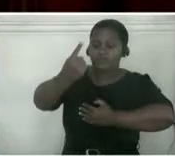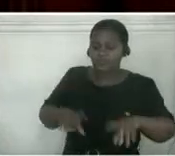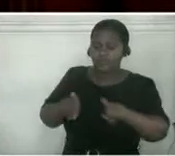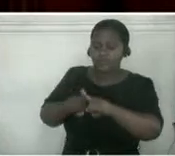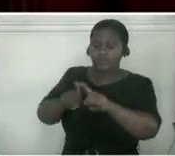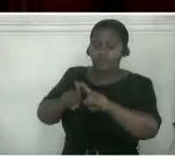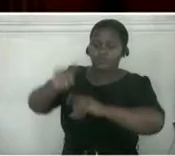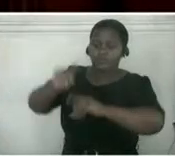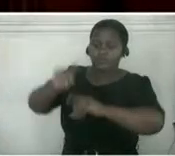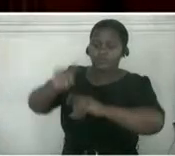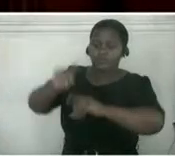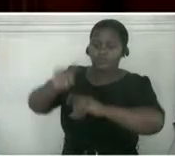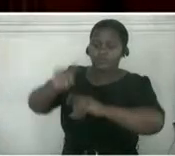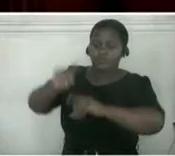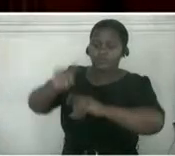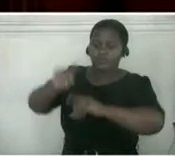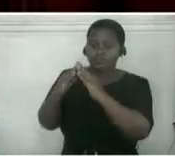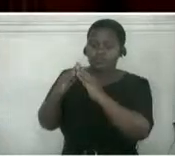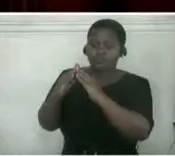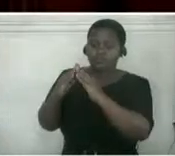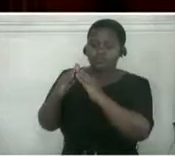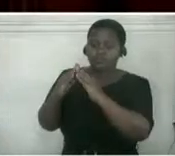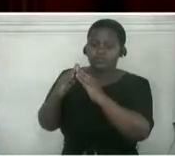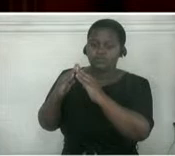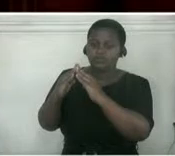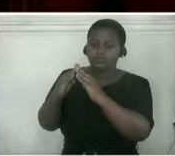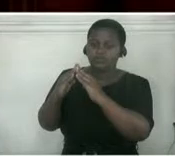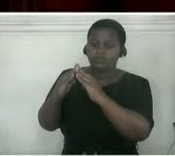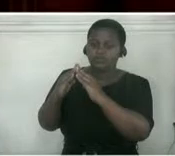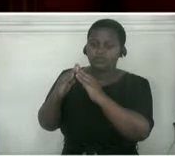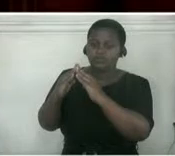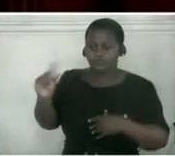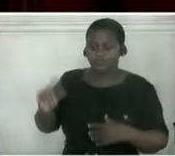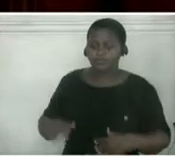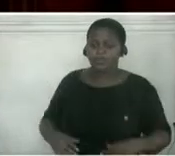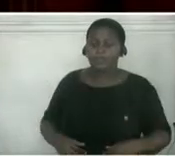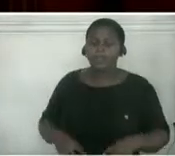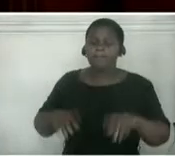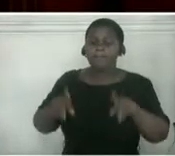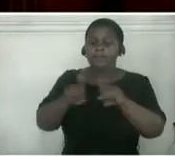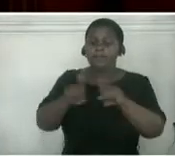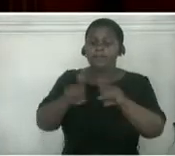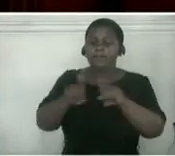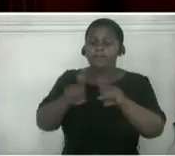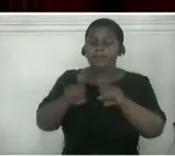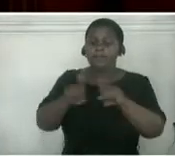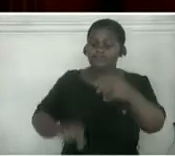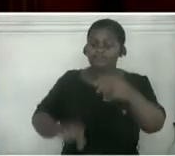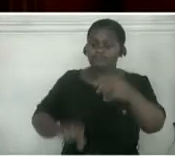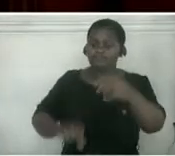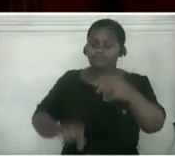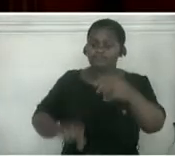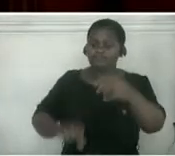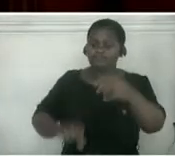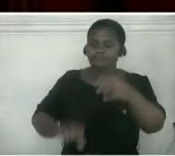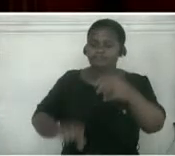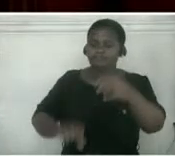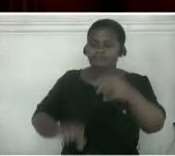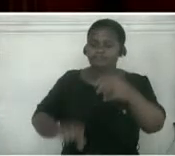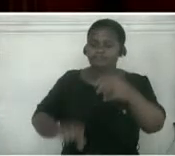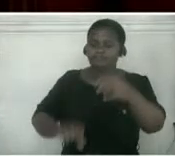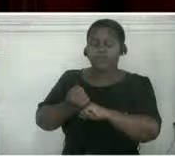construction of houses is commencing. We are also going to support the bulk